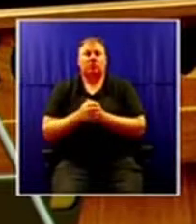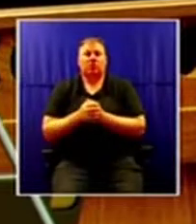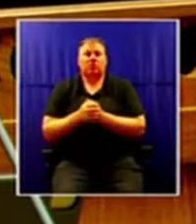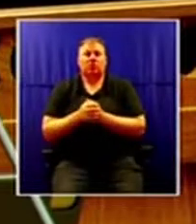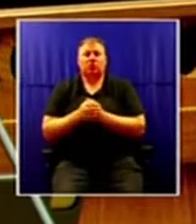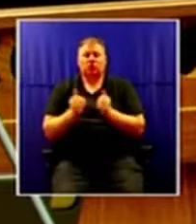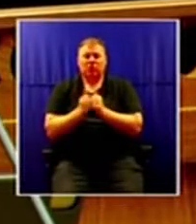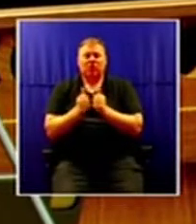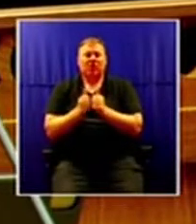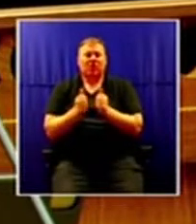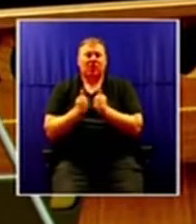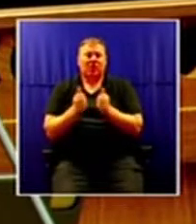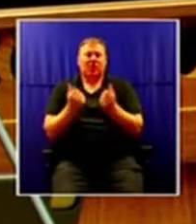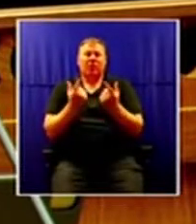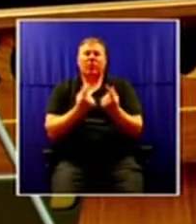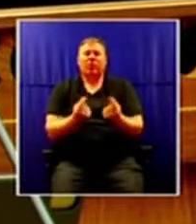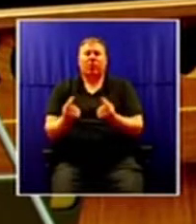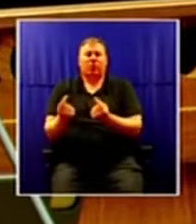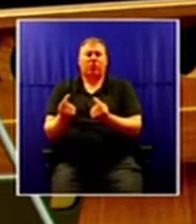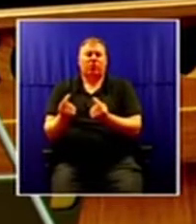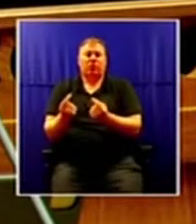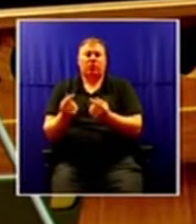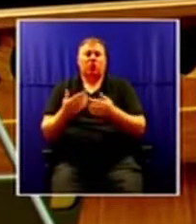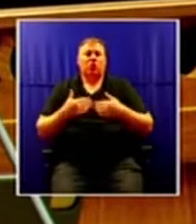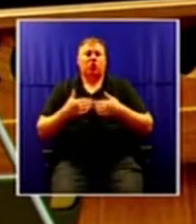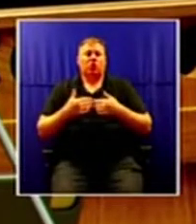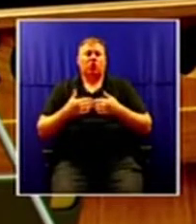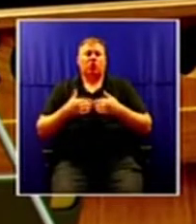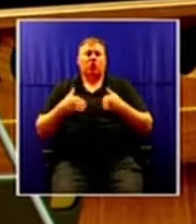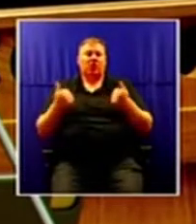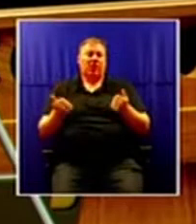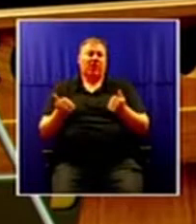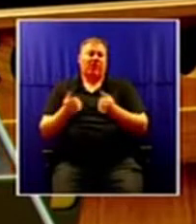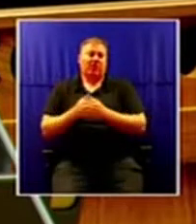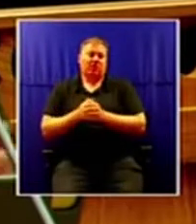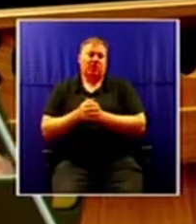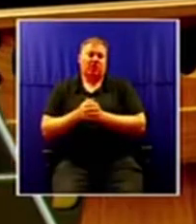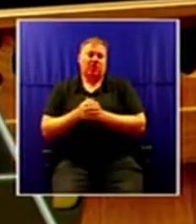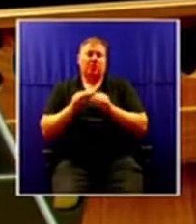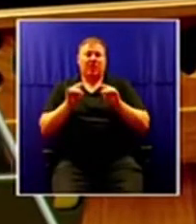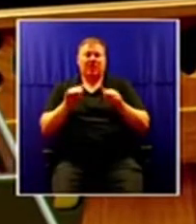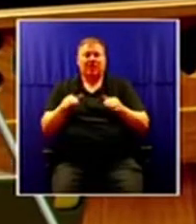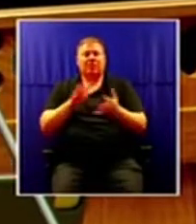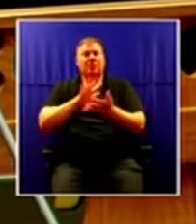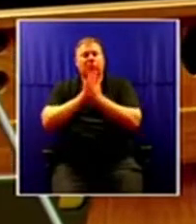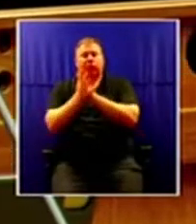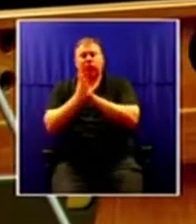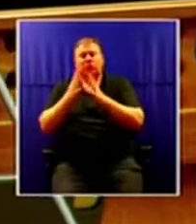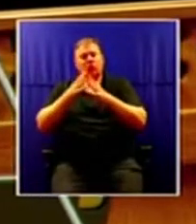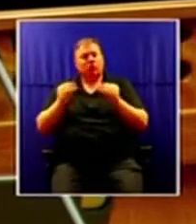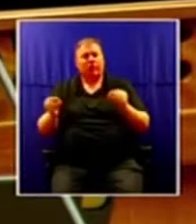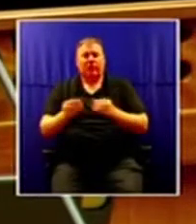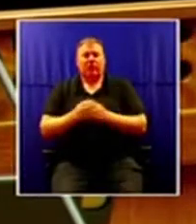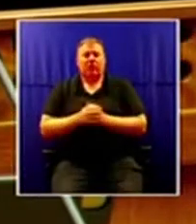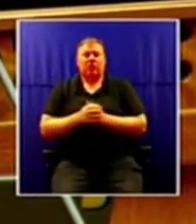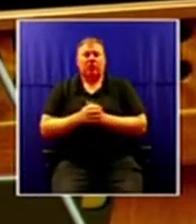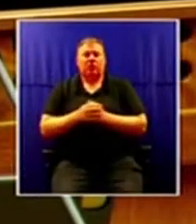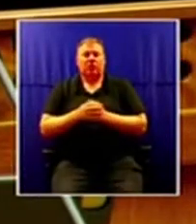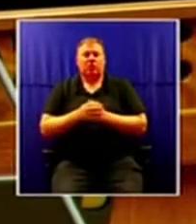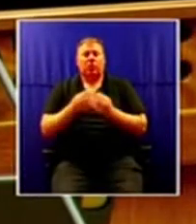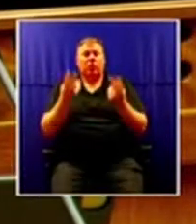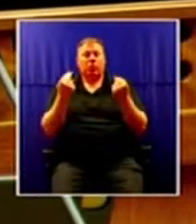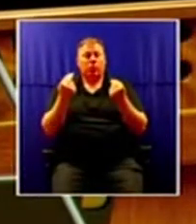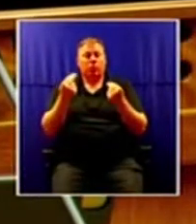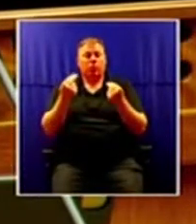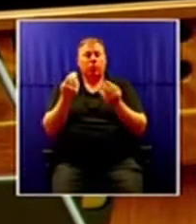together to recover from the devastation of this pandemic and to build a new economy and a